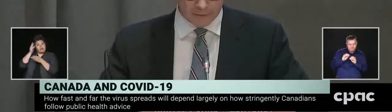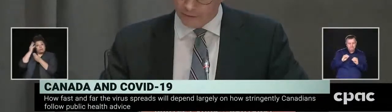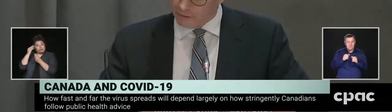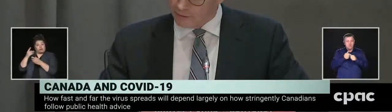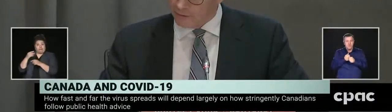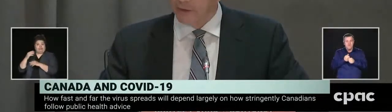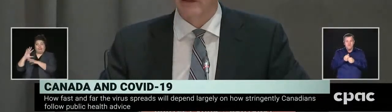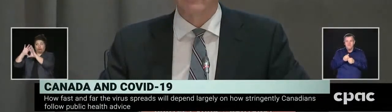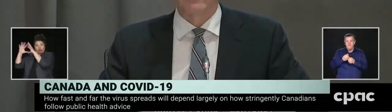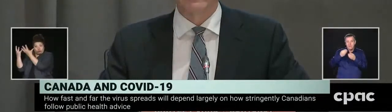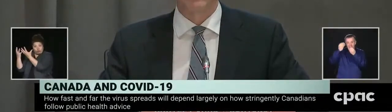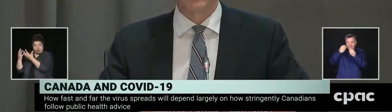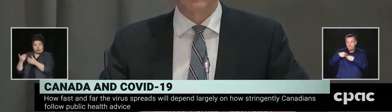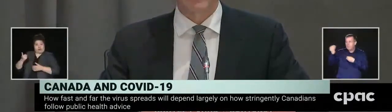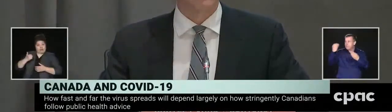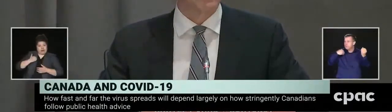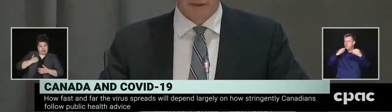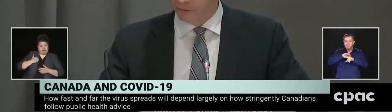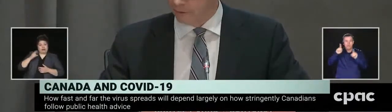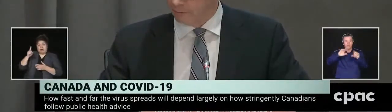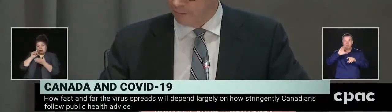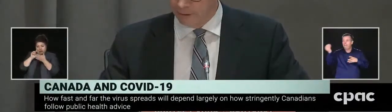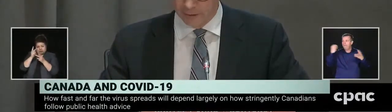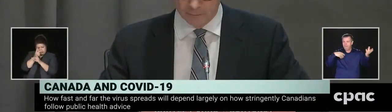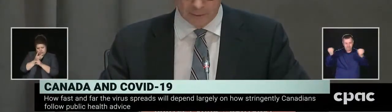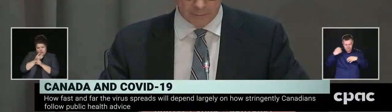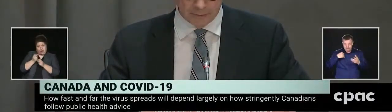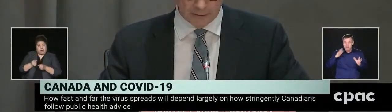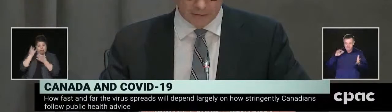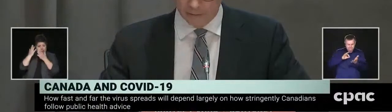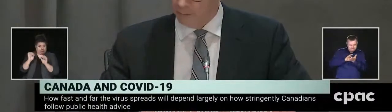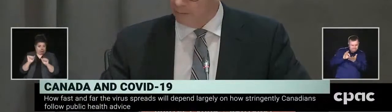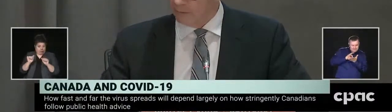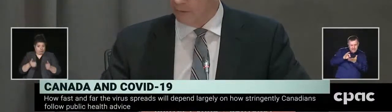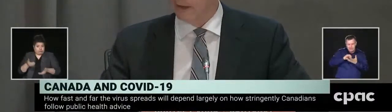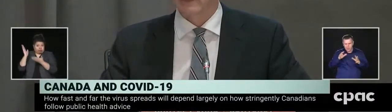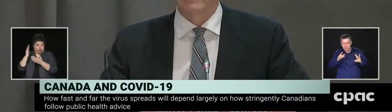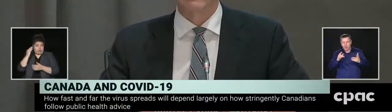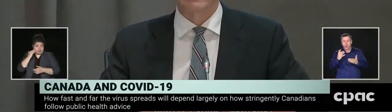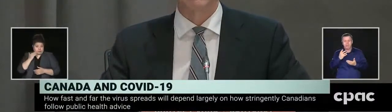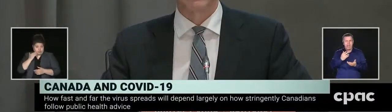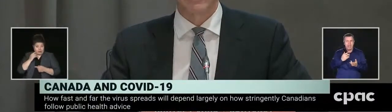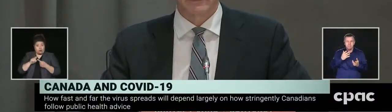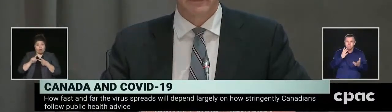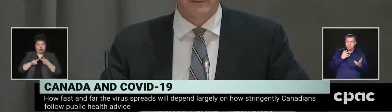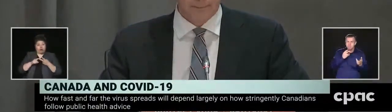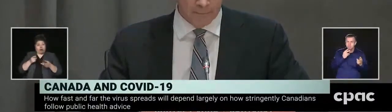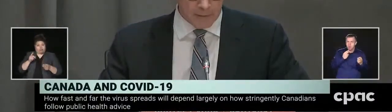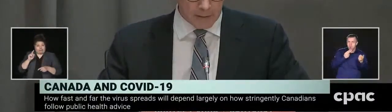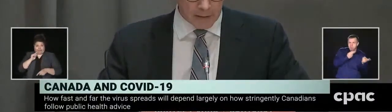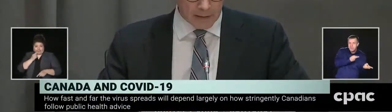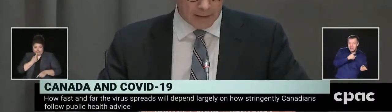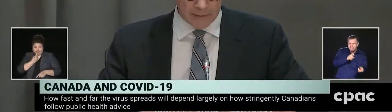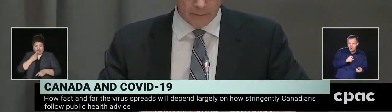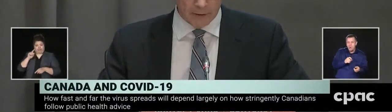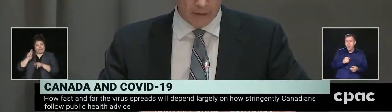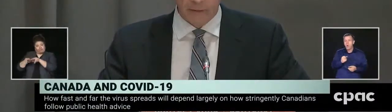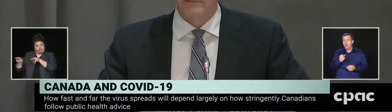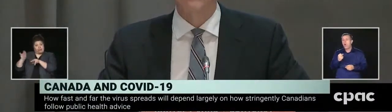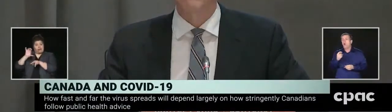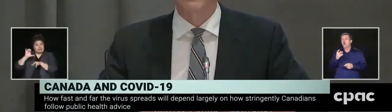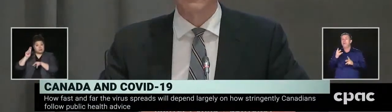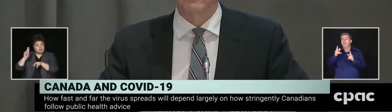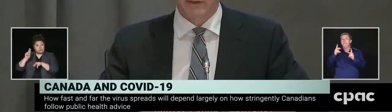of hospitalizations, the number of potential people in ICU, and the number of deaths. In